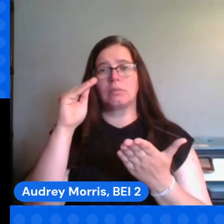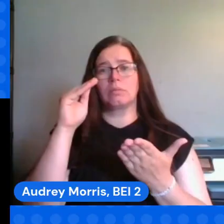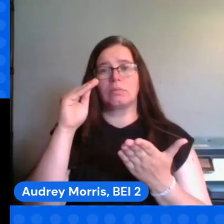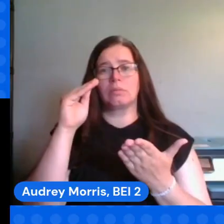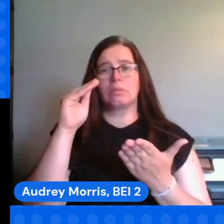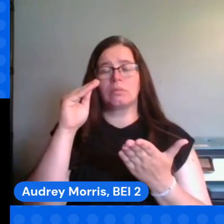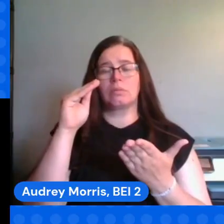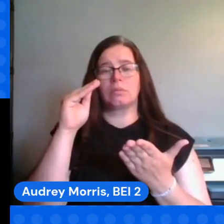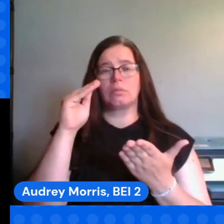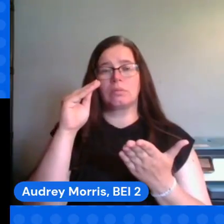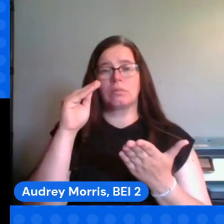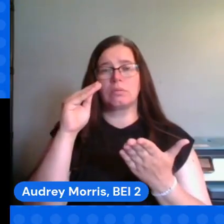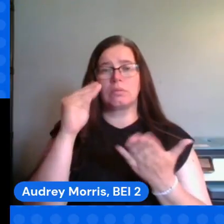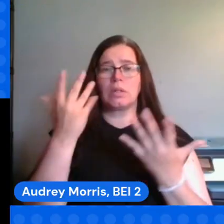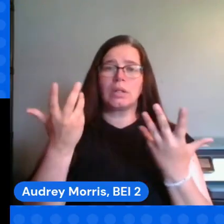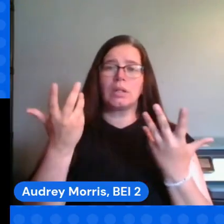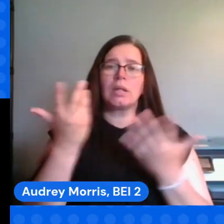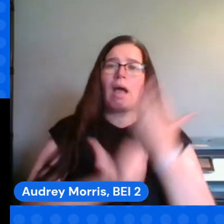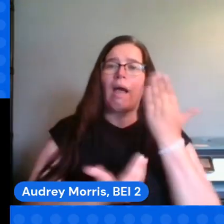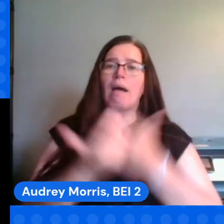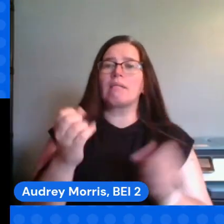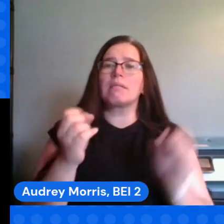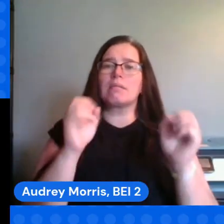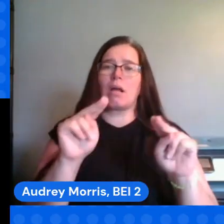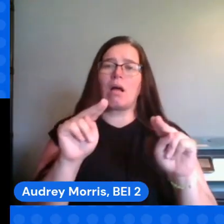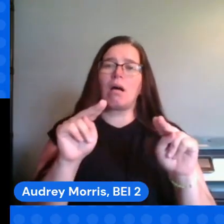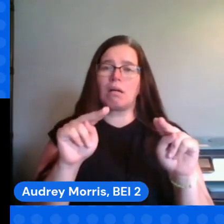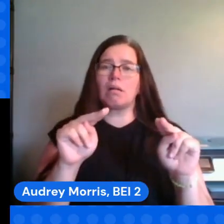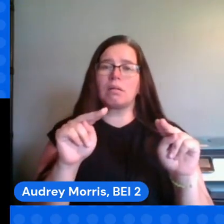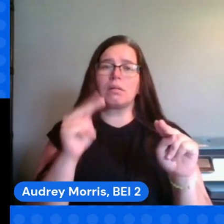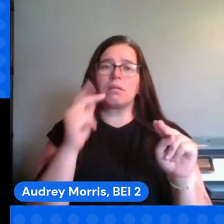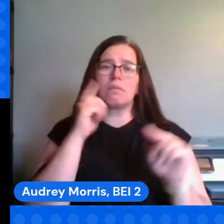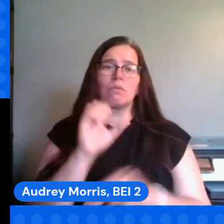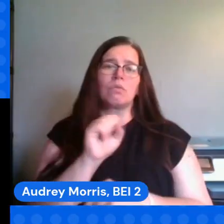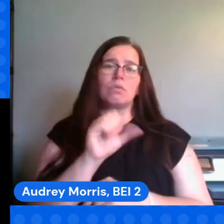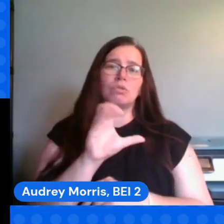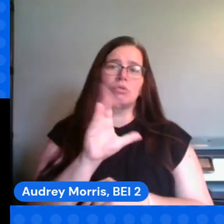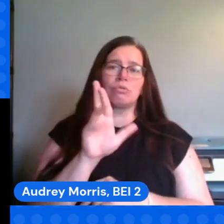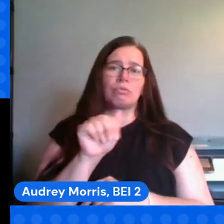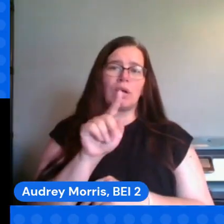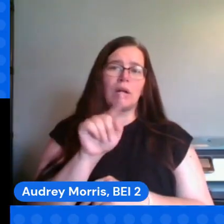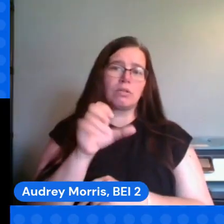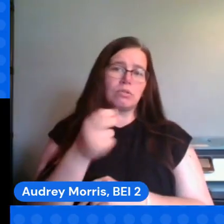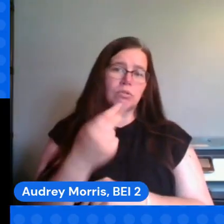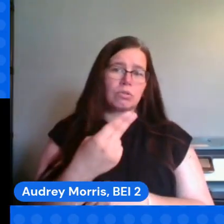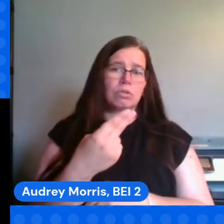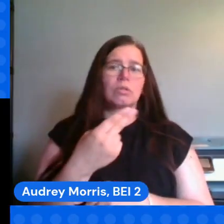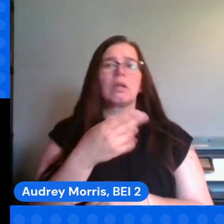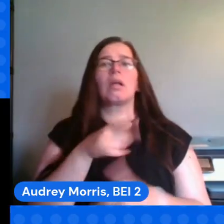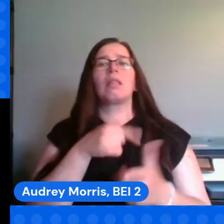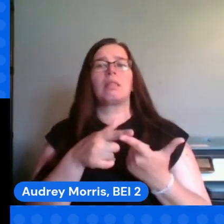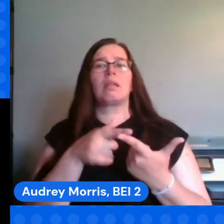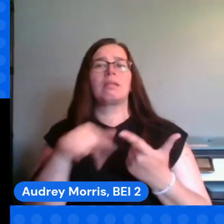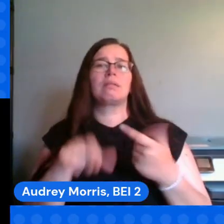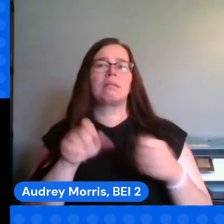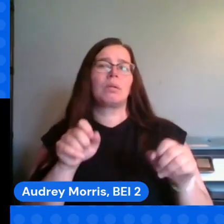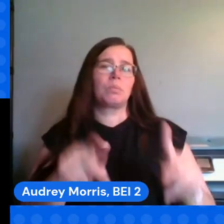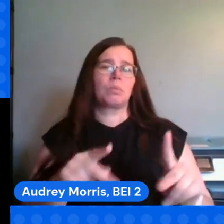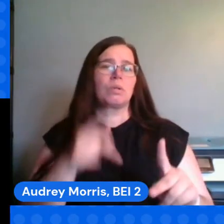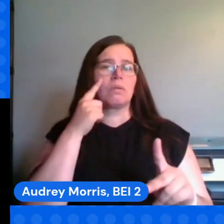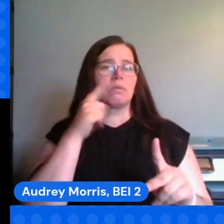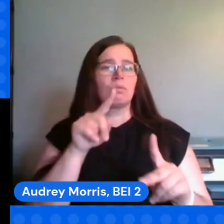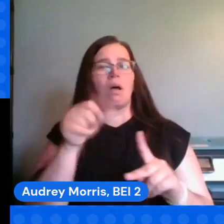immersive and hands-on when it comes to Scratch. We also focus on an opportunity, or this is another tool to